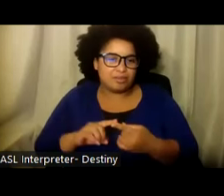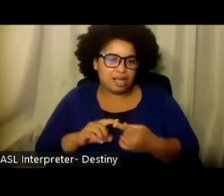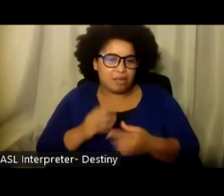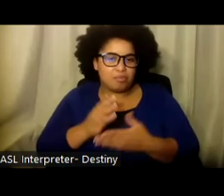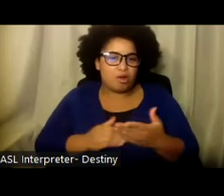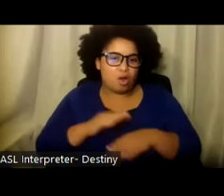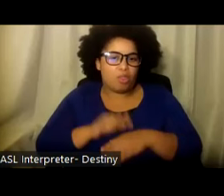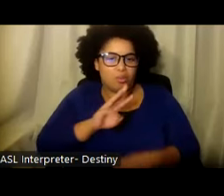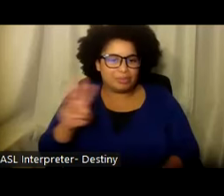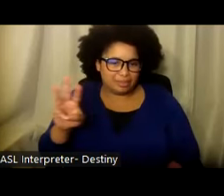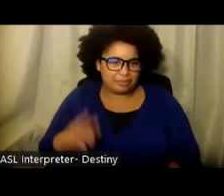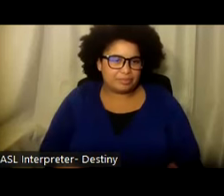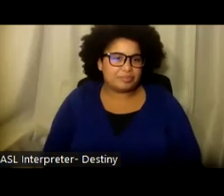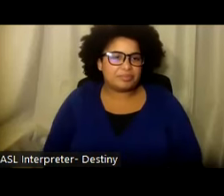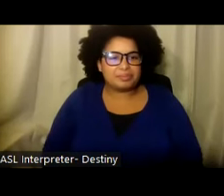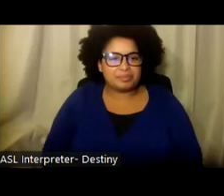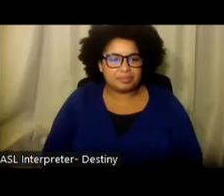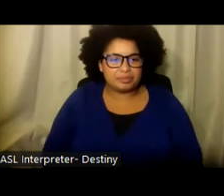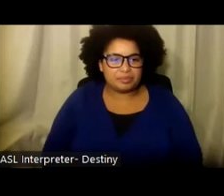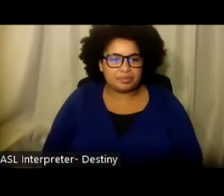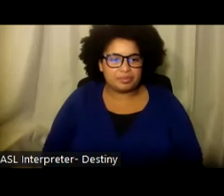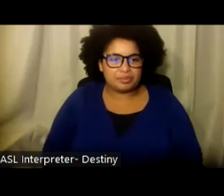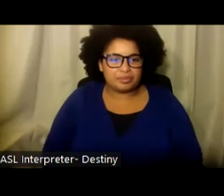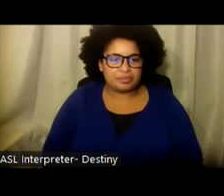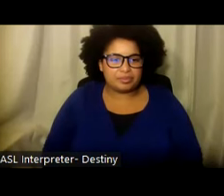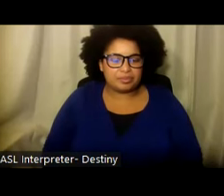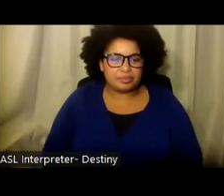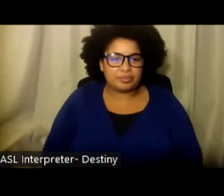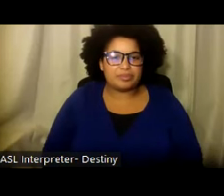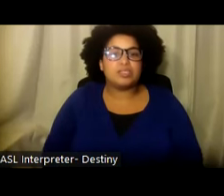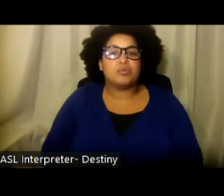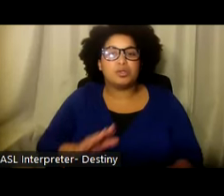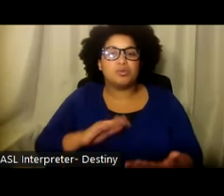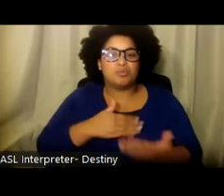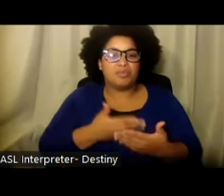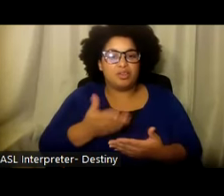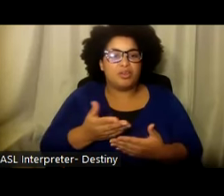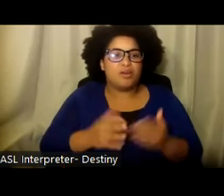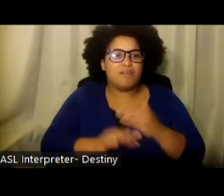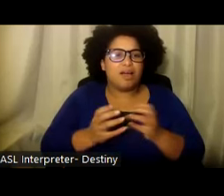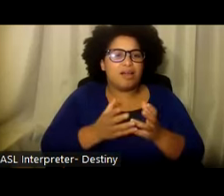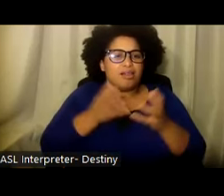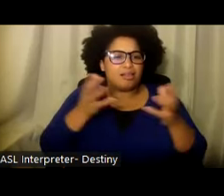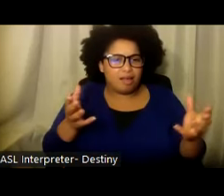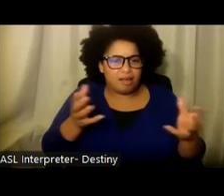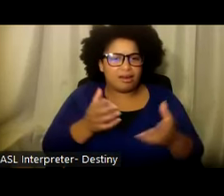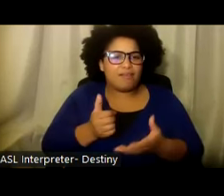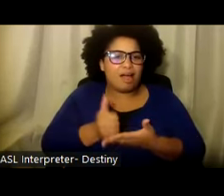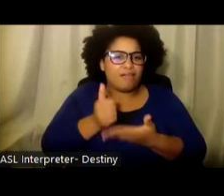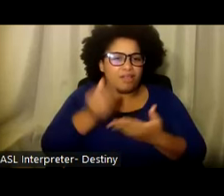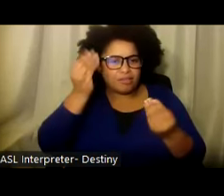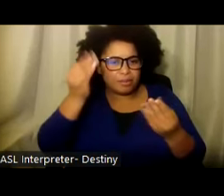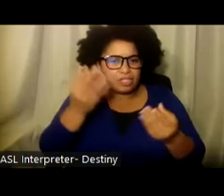away. So when you're there, you'll be able to find a lot of helpful information and resources that we